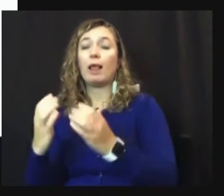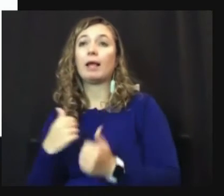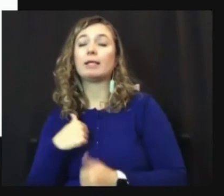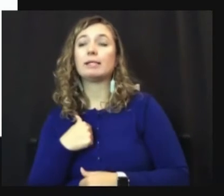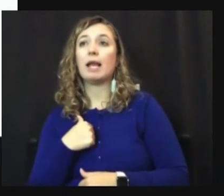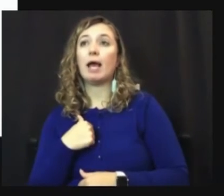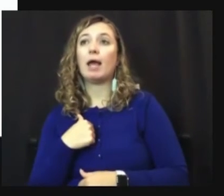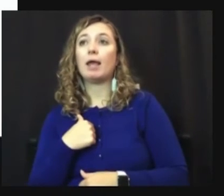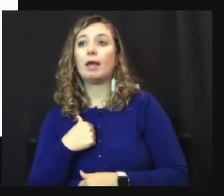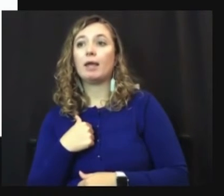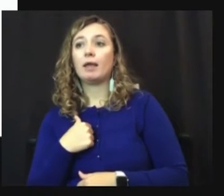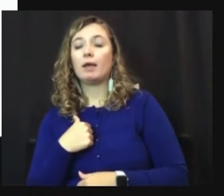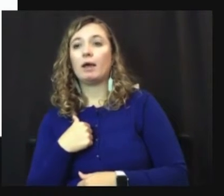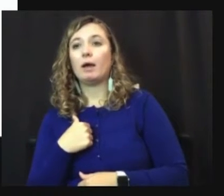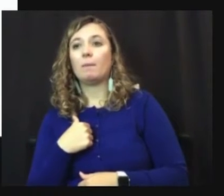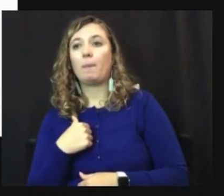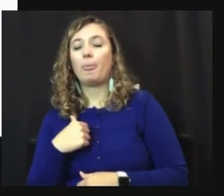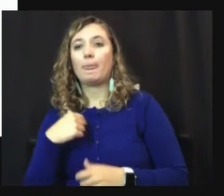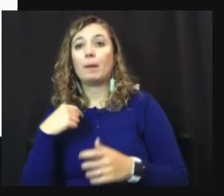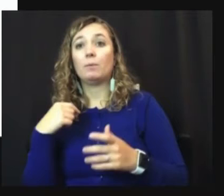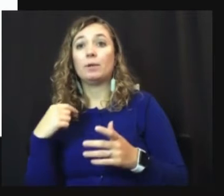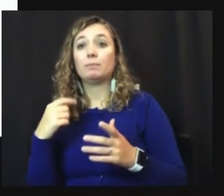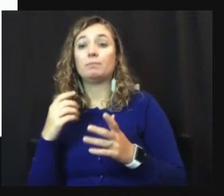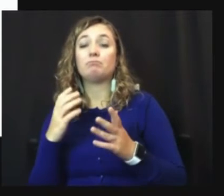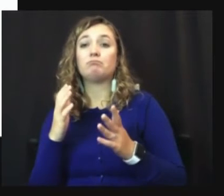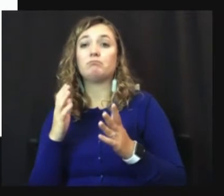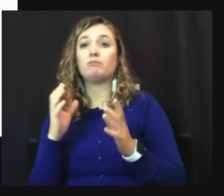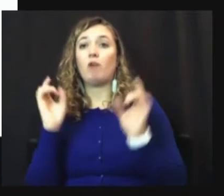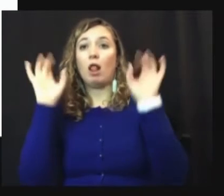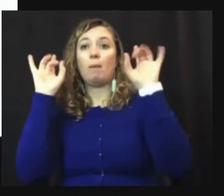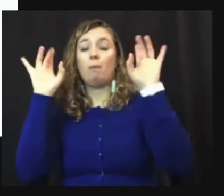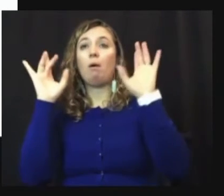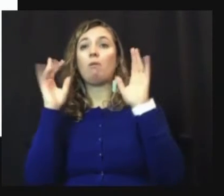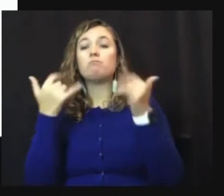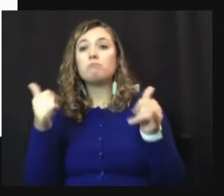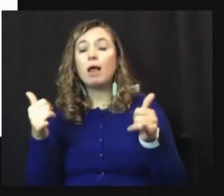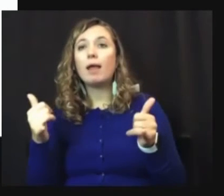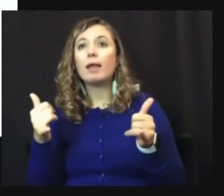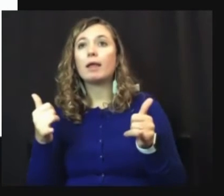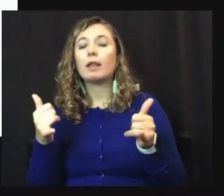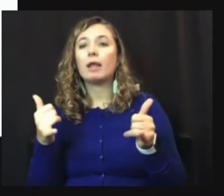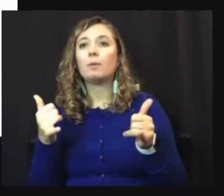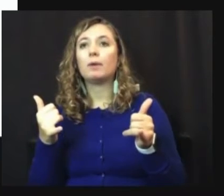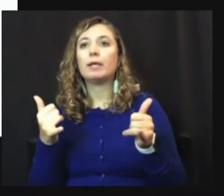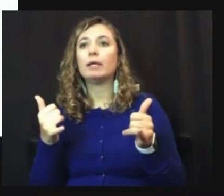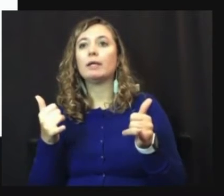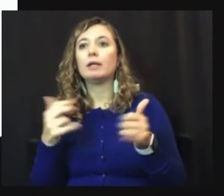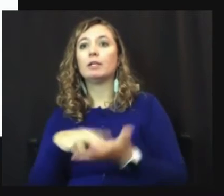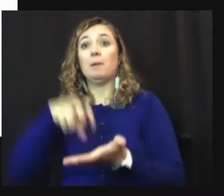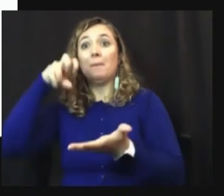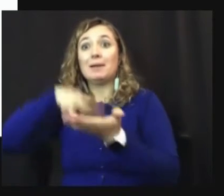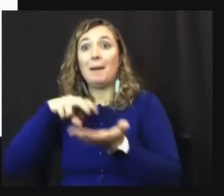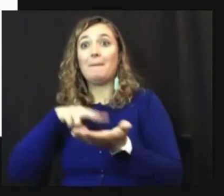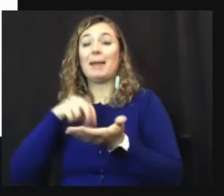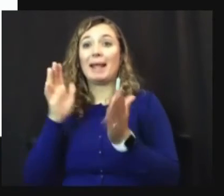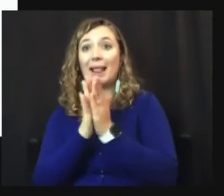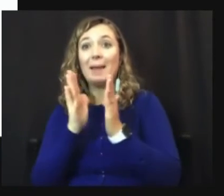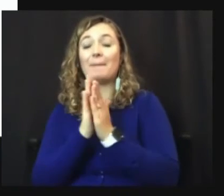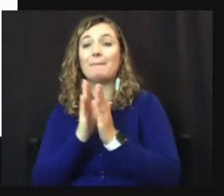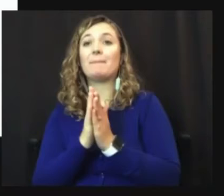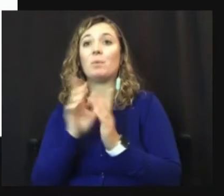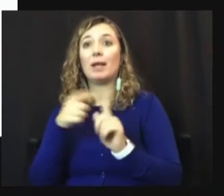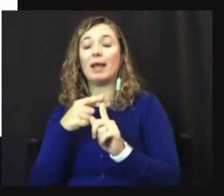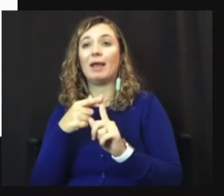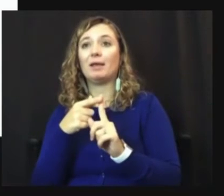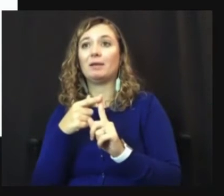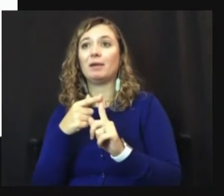and down and clap my hands. And then my classmates started imitating me and making fun of me and asking